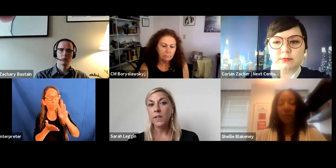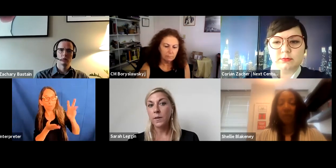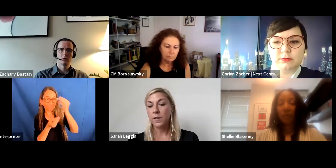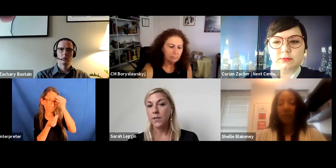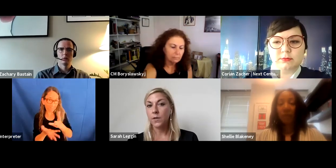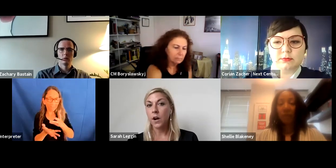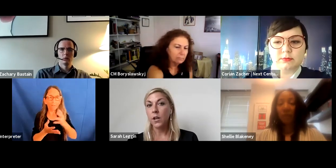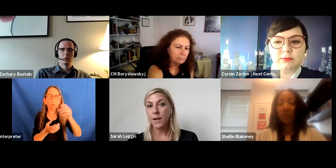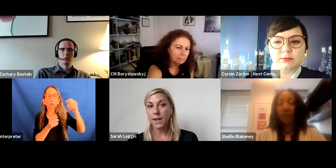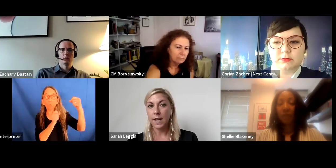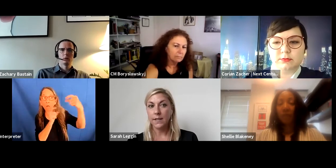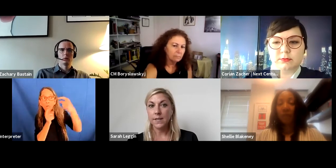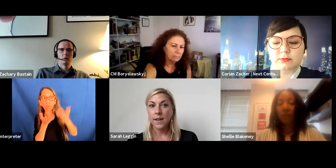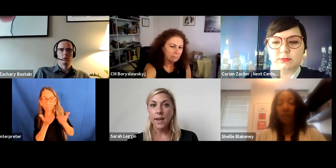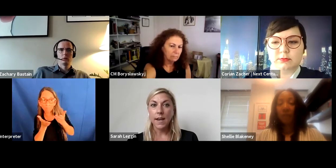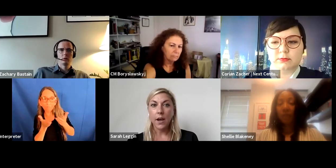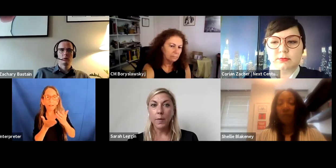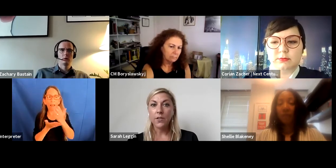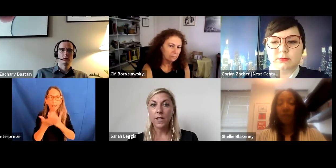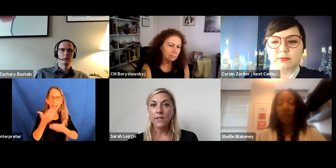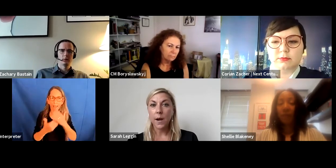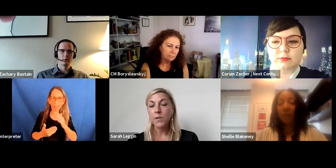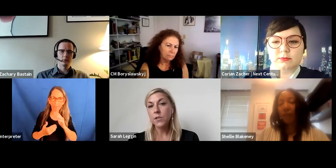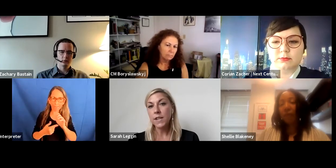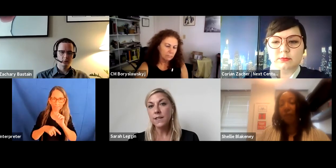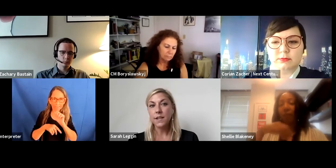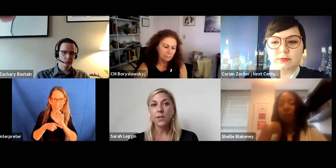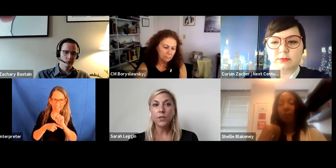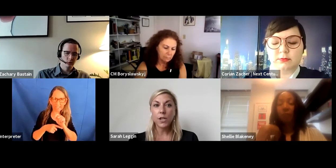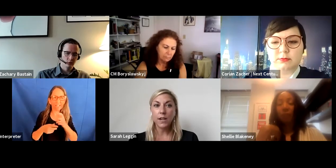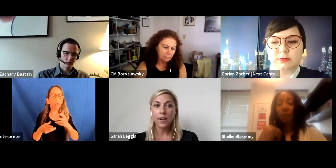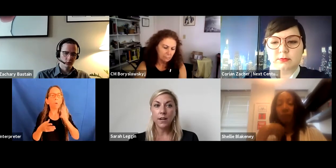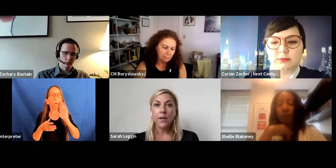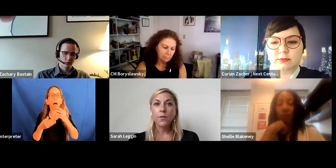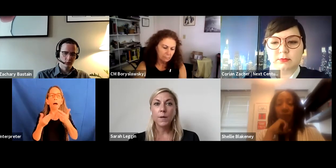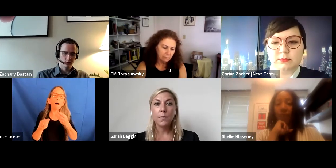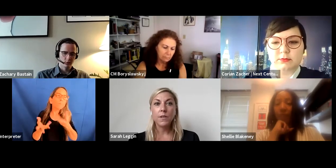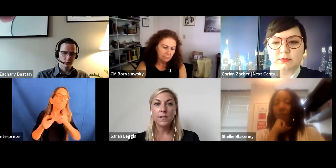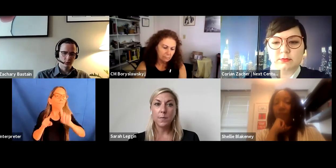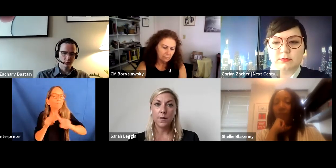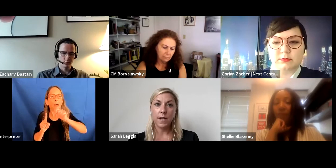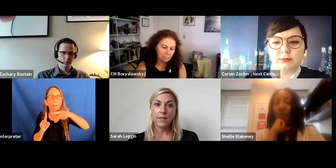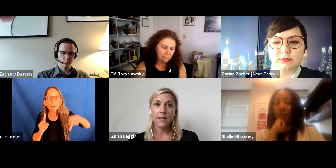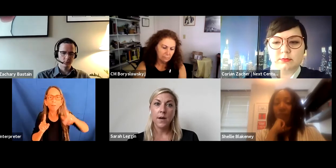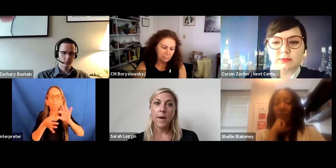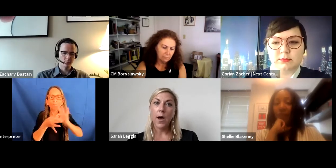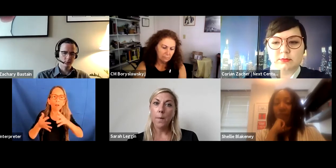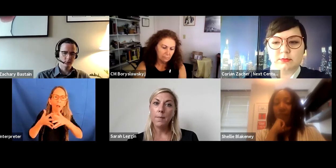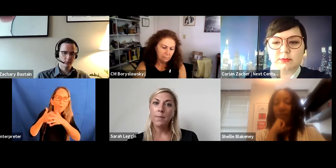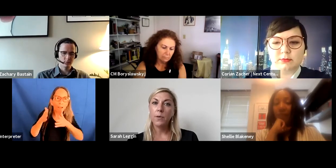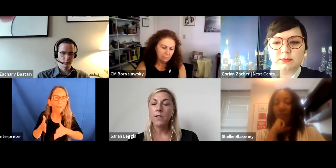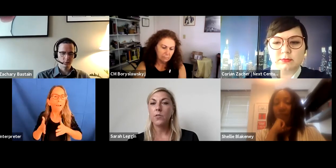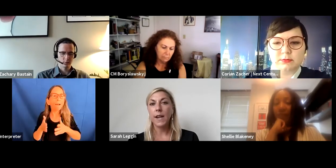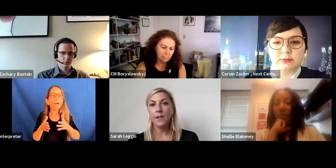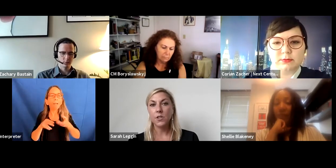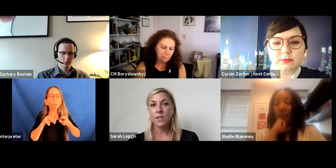new possibilities for all Americans and can help increase opportunities and inclusion for people with disabilities by helping